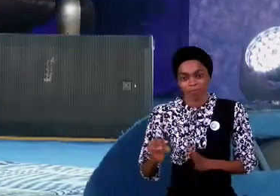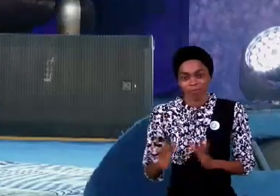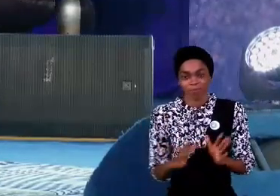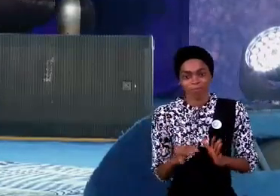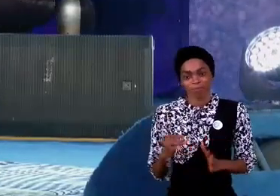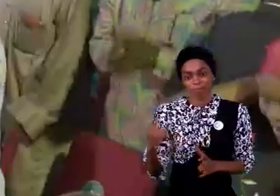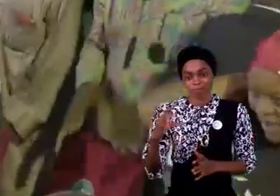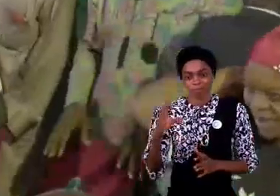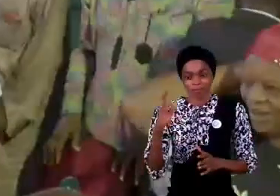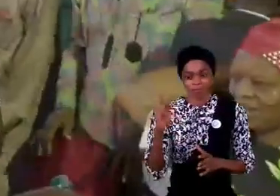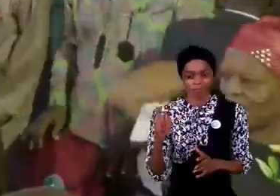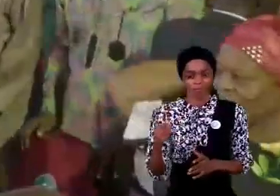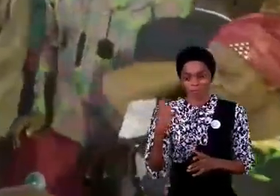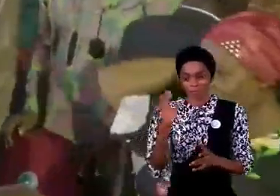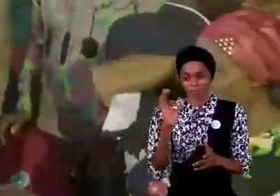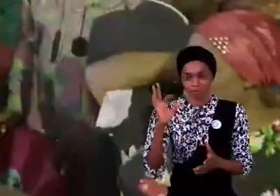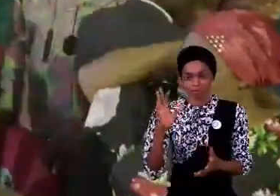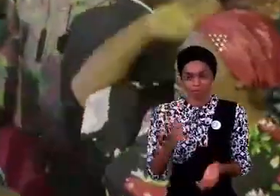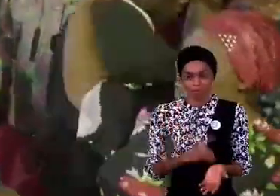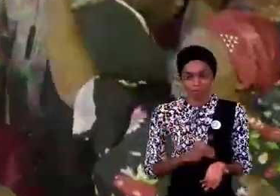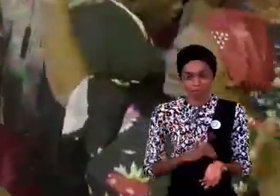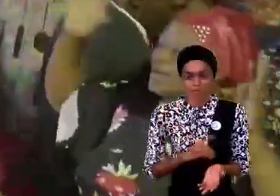Praise the Lord.